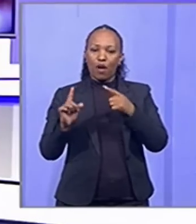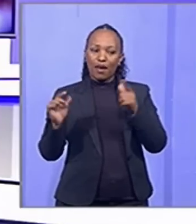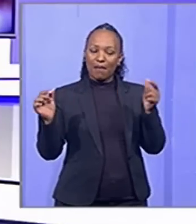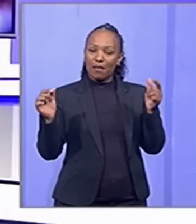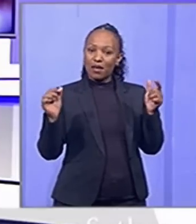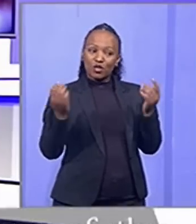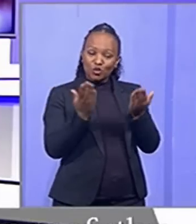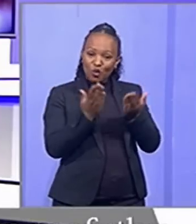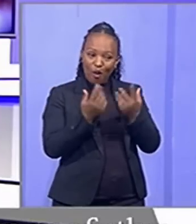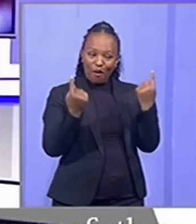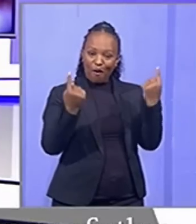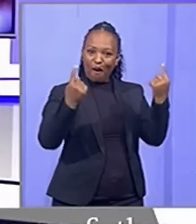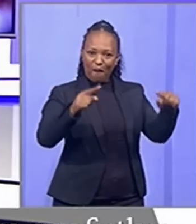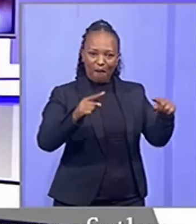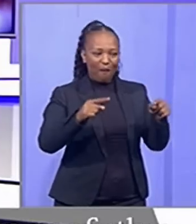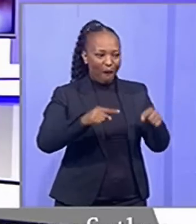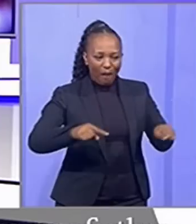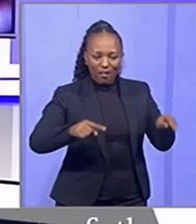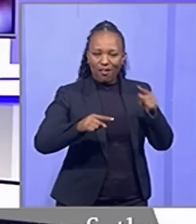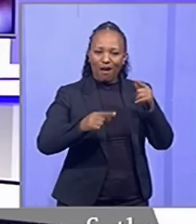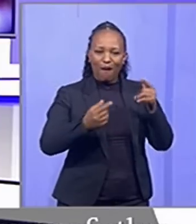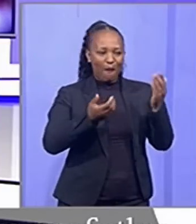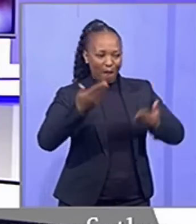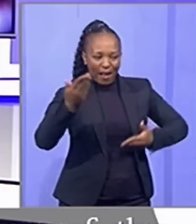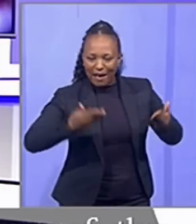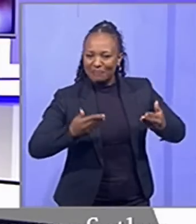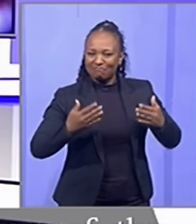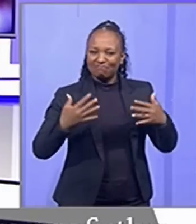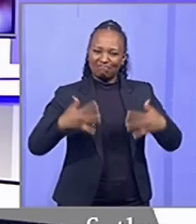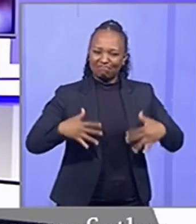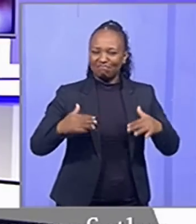la hae la pele sekolong Pretoria kajeno.